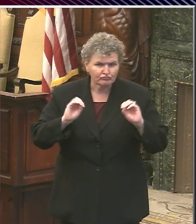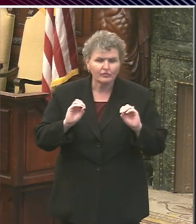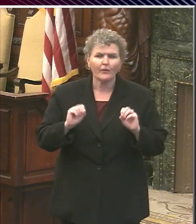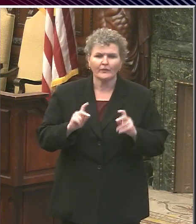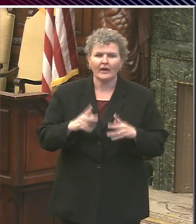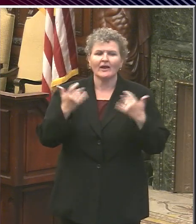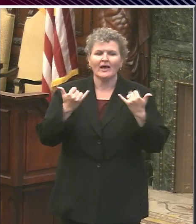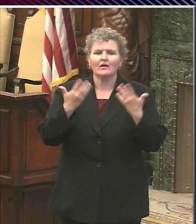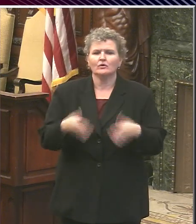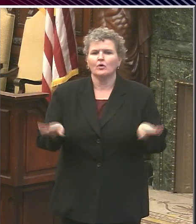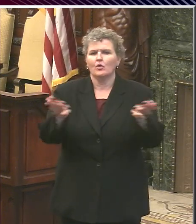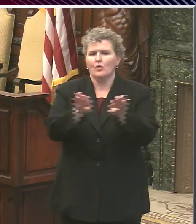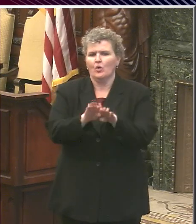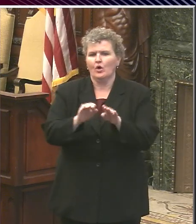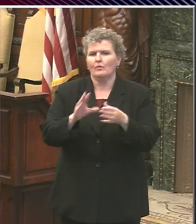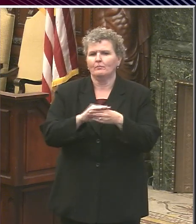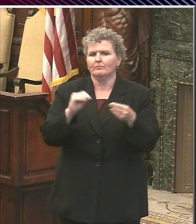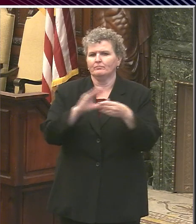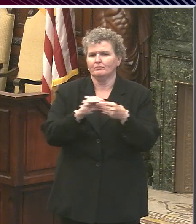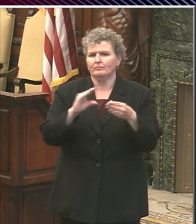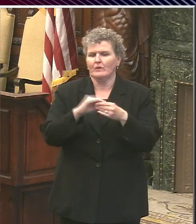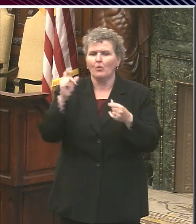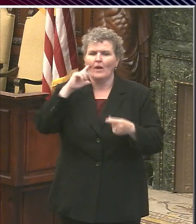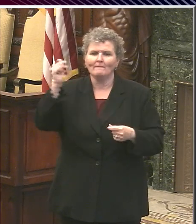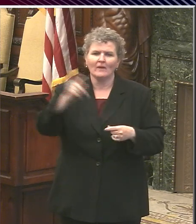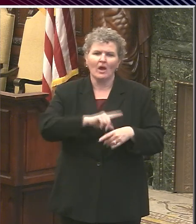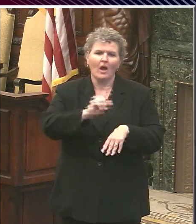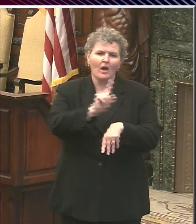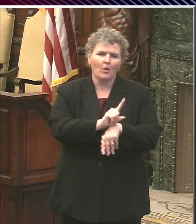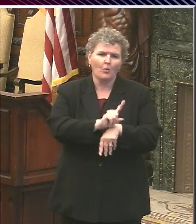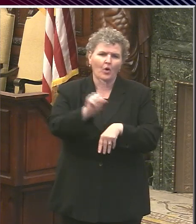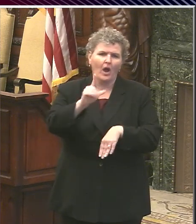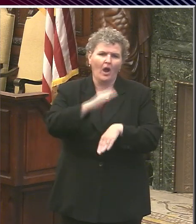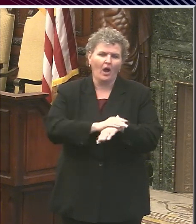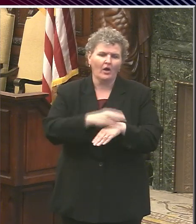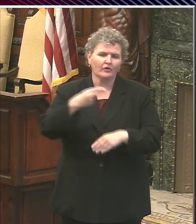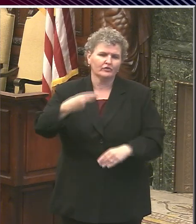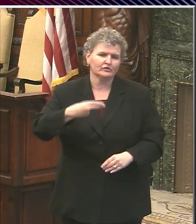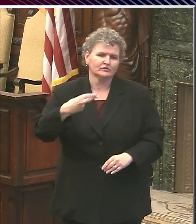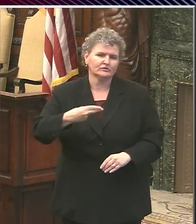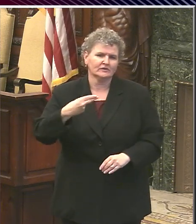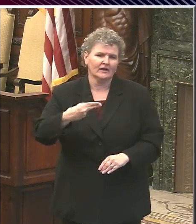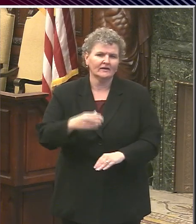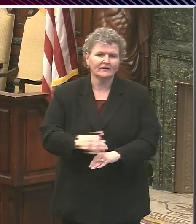will conclude our briefing, and we will be back at 1 p.m. on Thursday. Thank you.